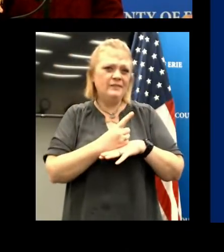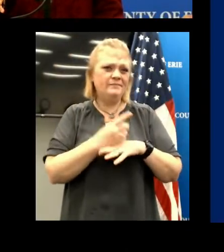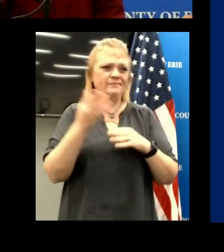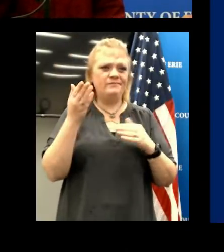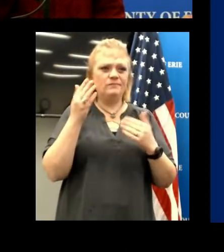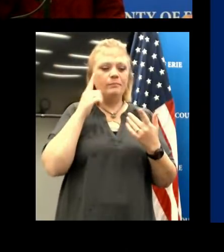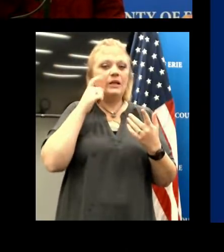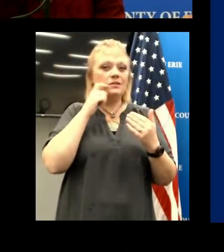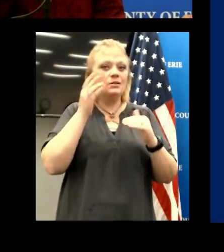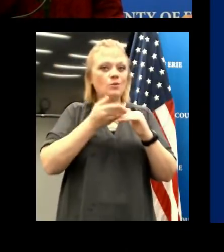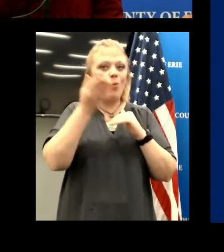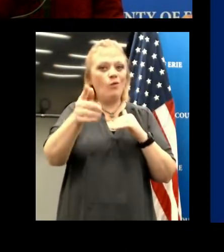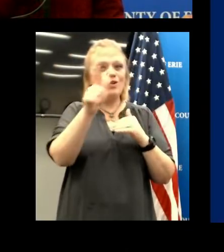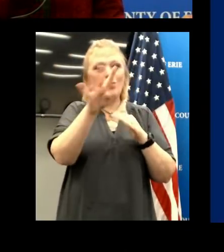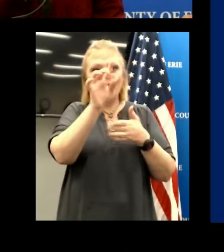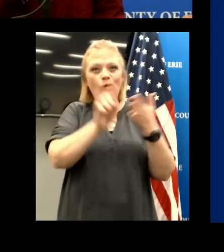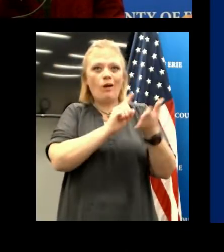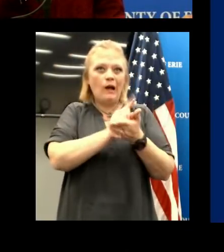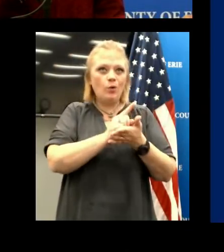24 hours,